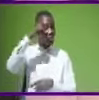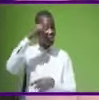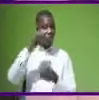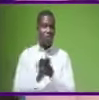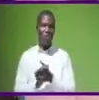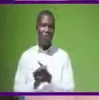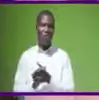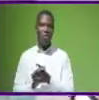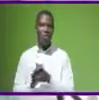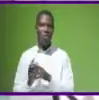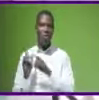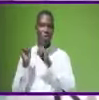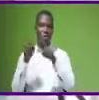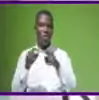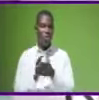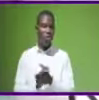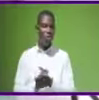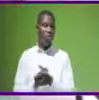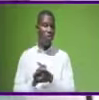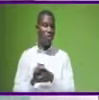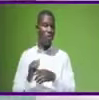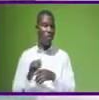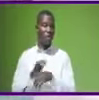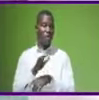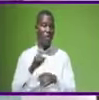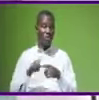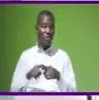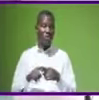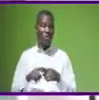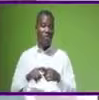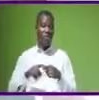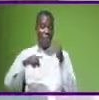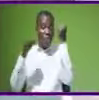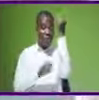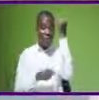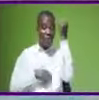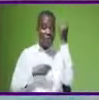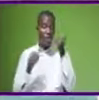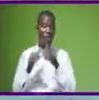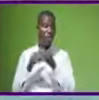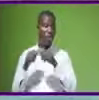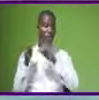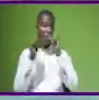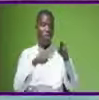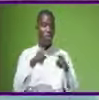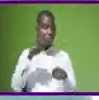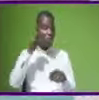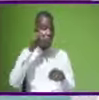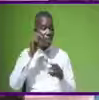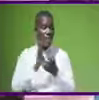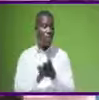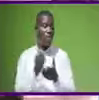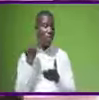Oko di mani wa Nigeria. Wankume. Timi ba ye. Masakra.